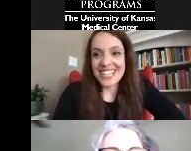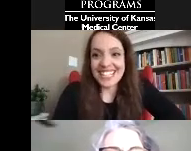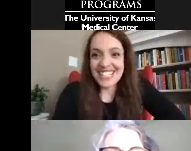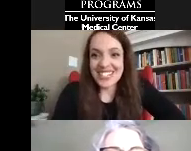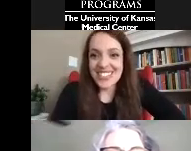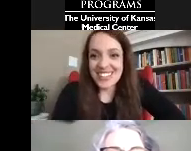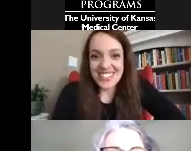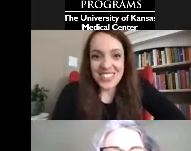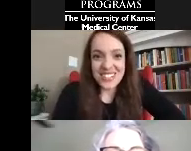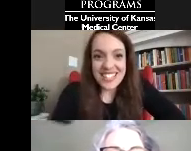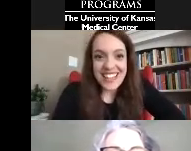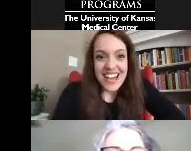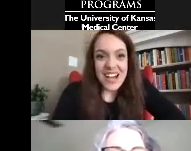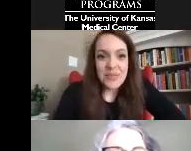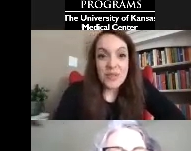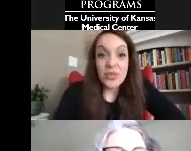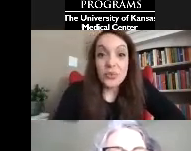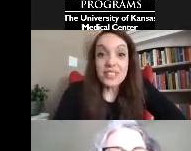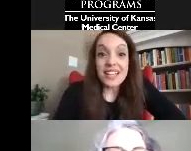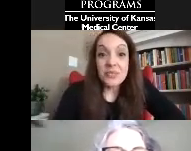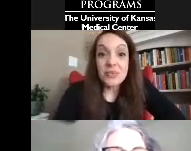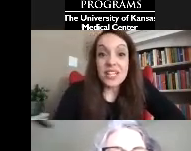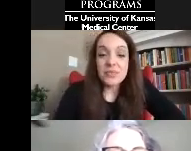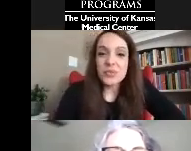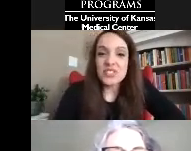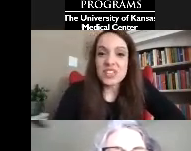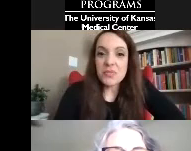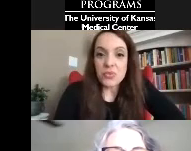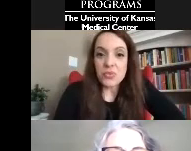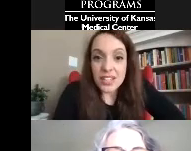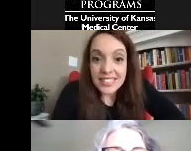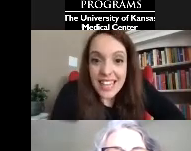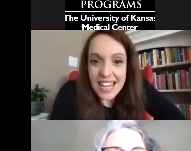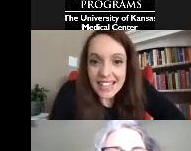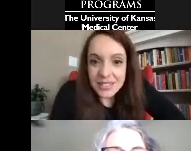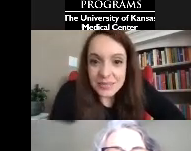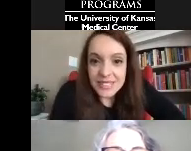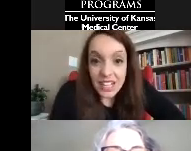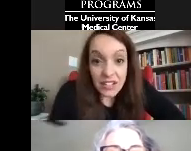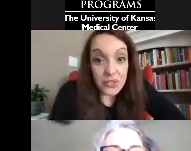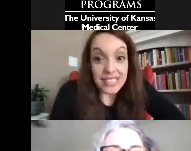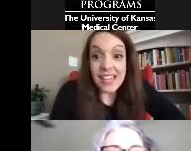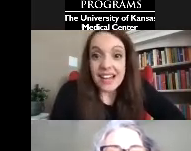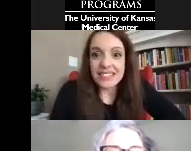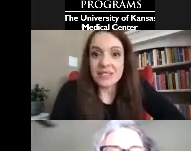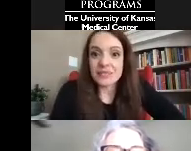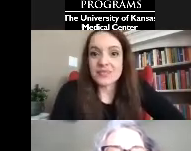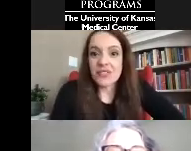you. In 2003, the Wood Library and Museum Rod